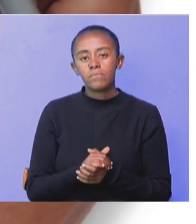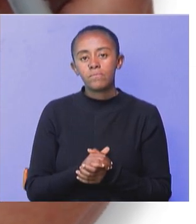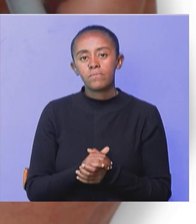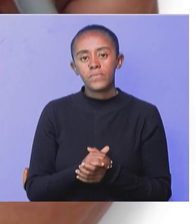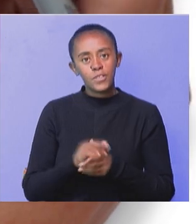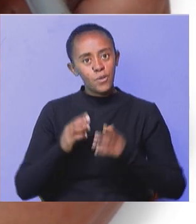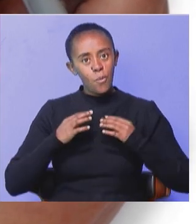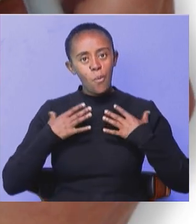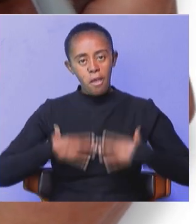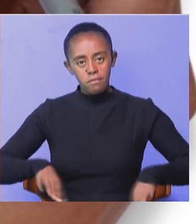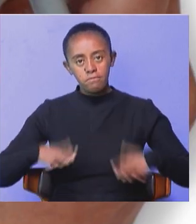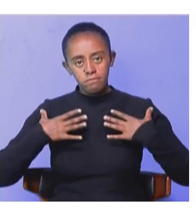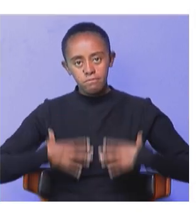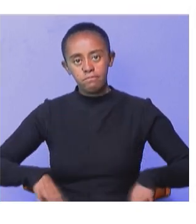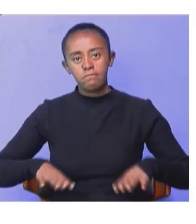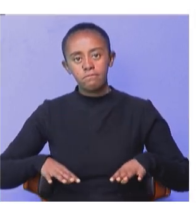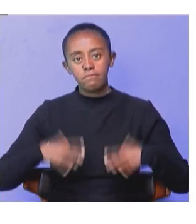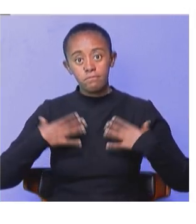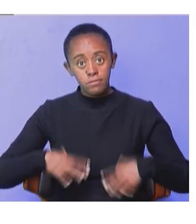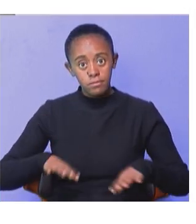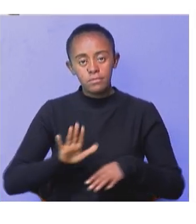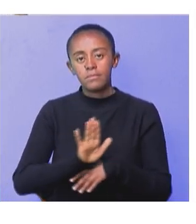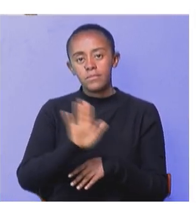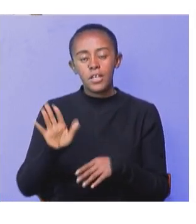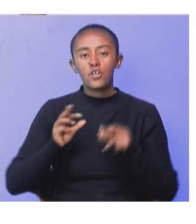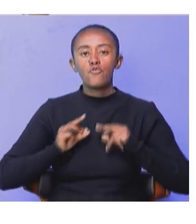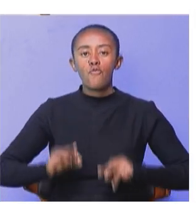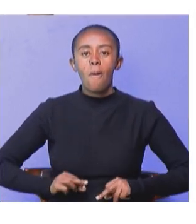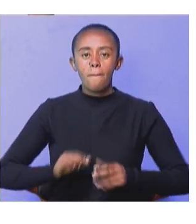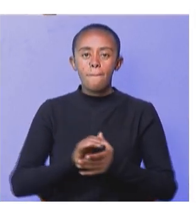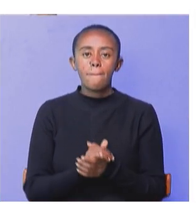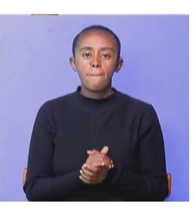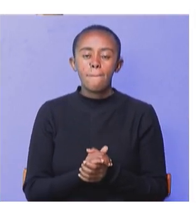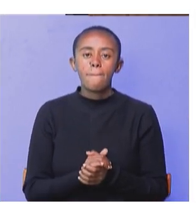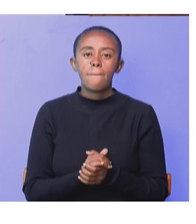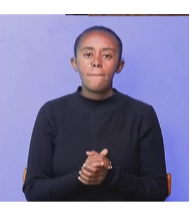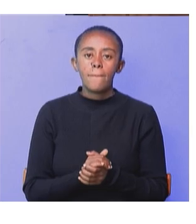wear their uniform